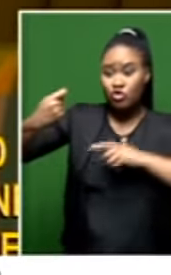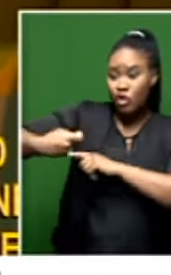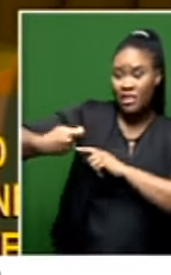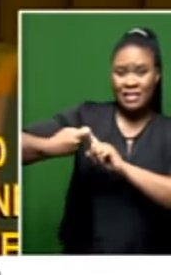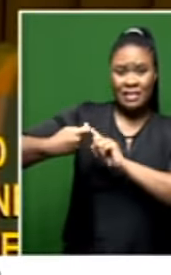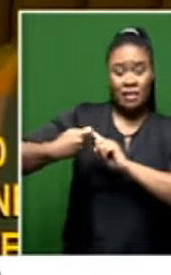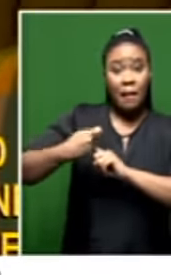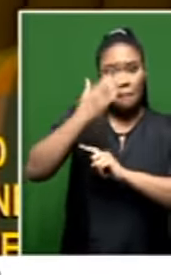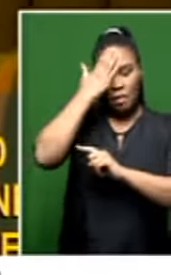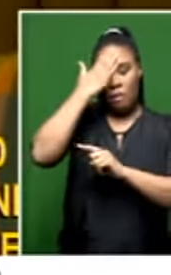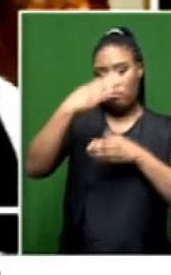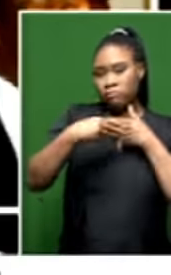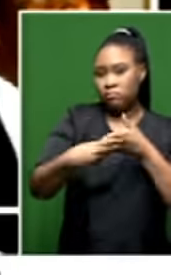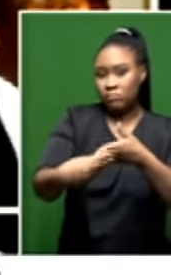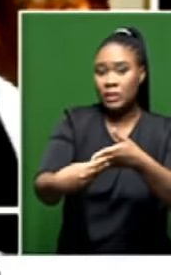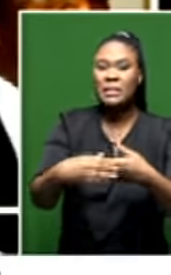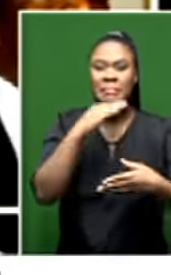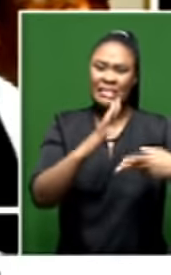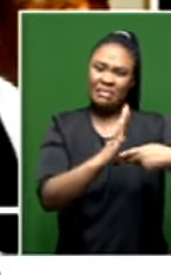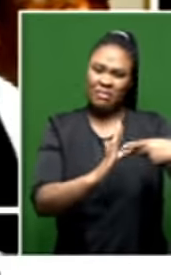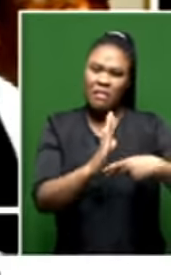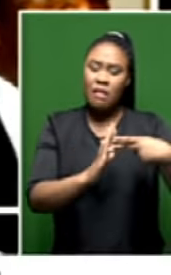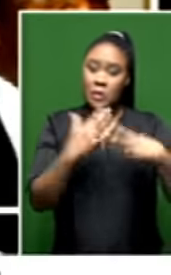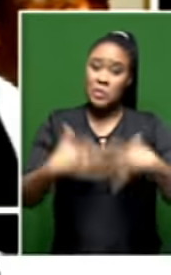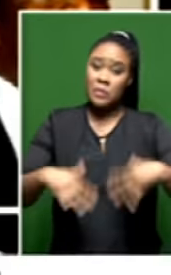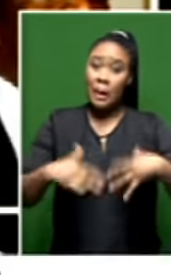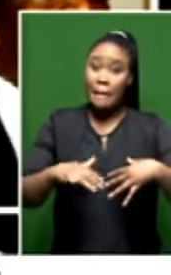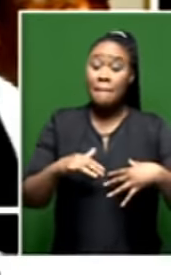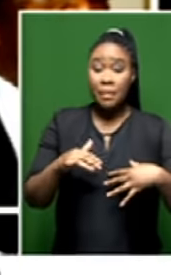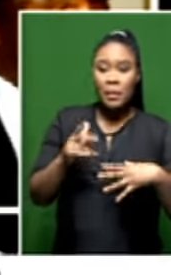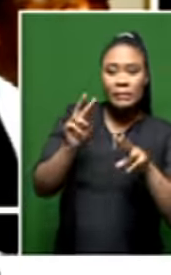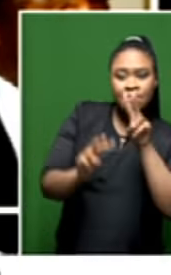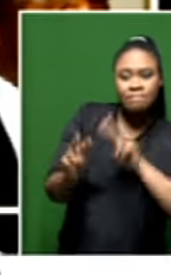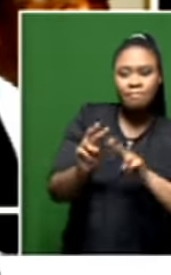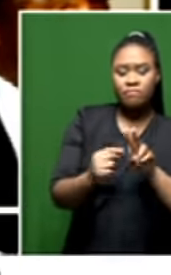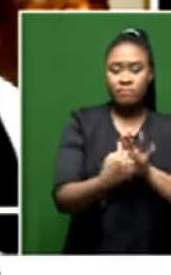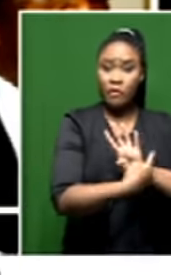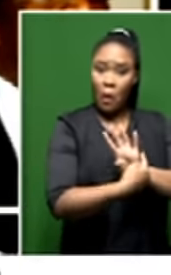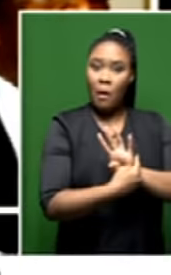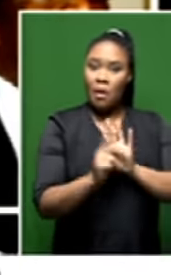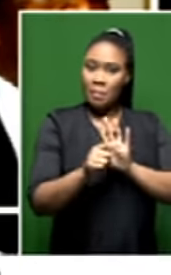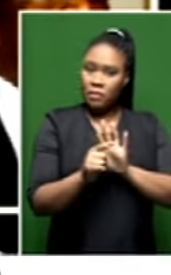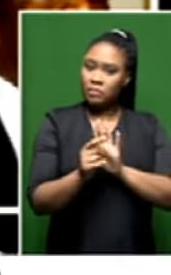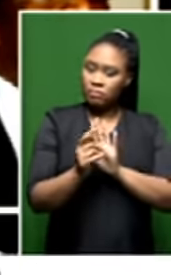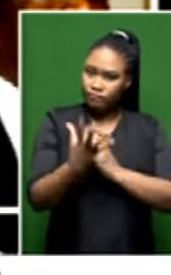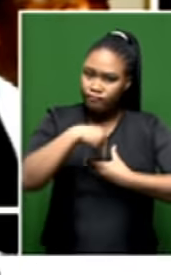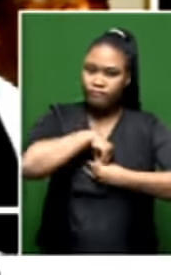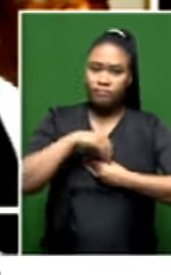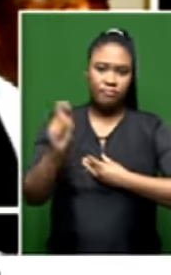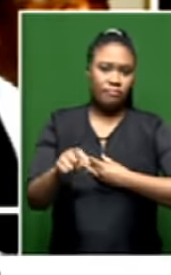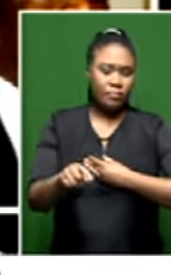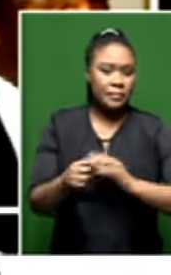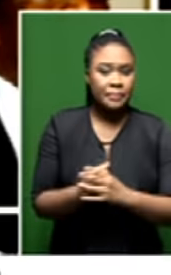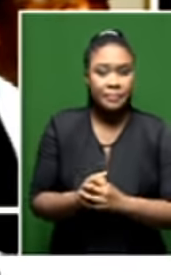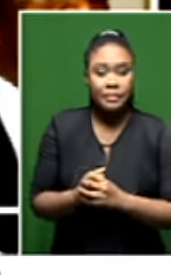subcomponents of those, but I would say those are probably the two big themes that one would be looking for. Mm-hmm. I would just add that, I mean, one of the challenges